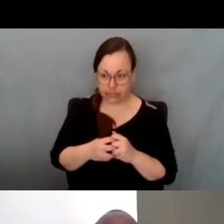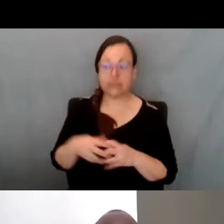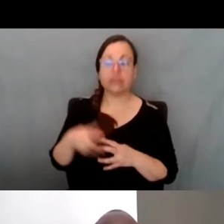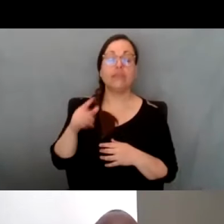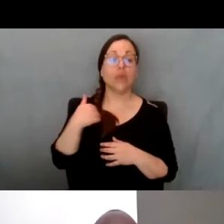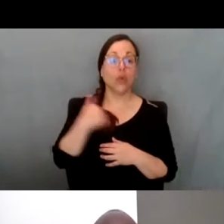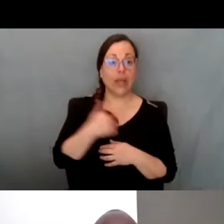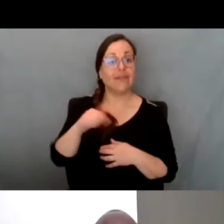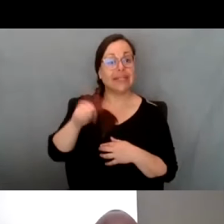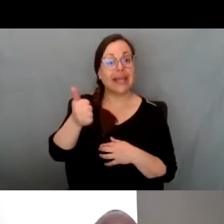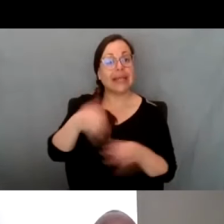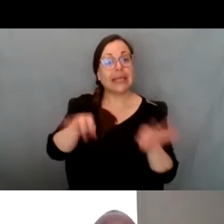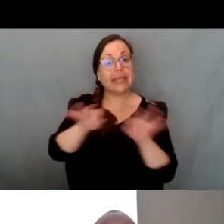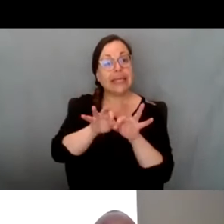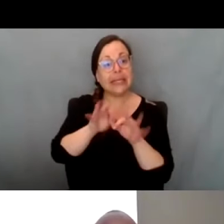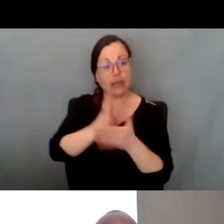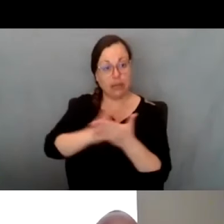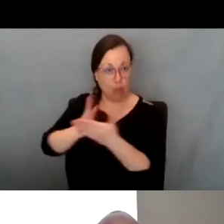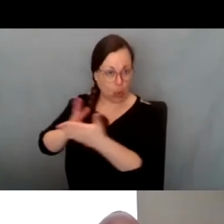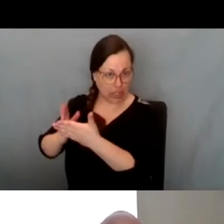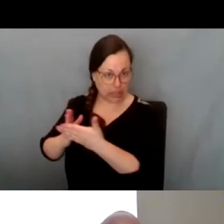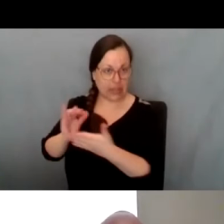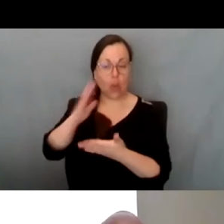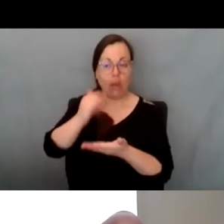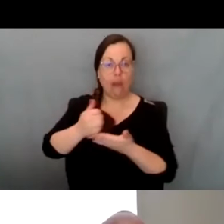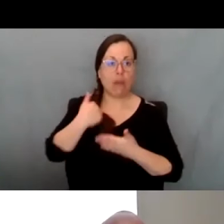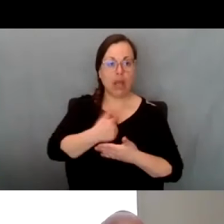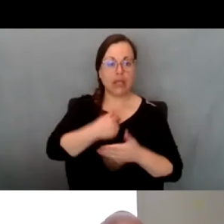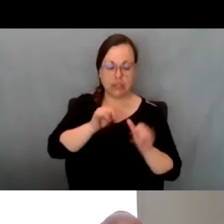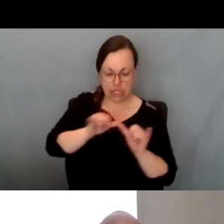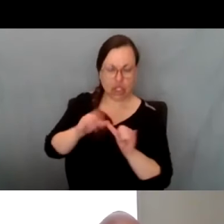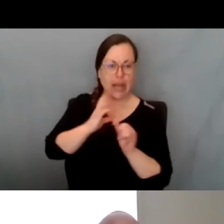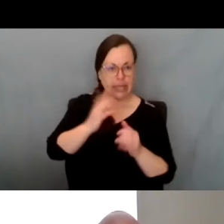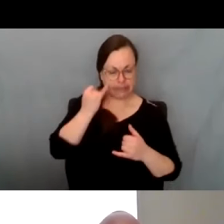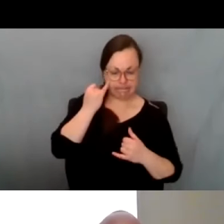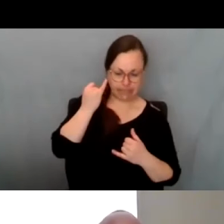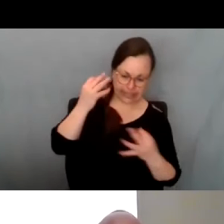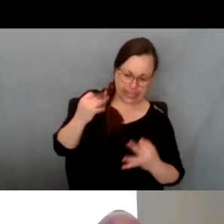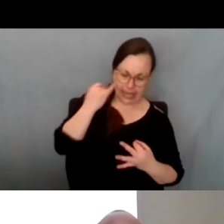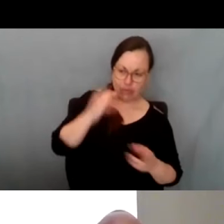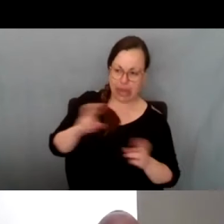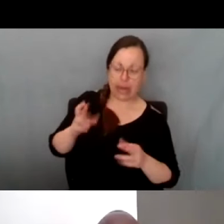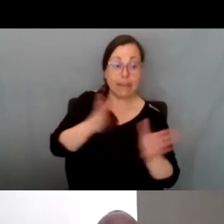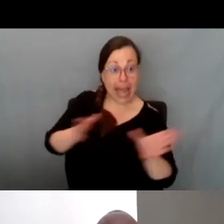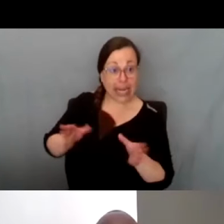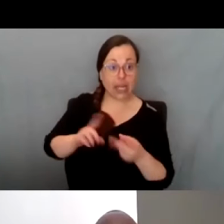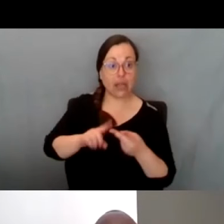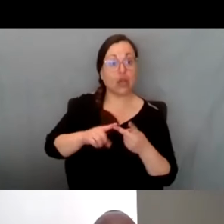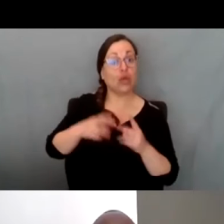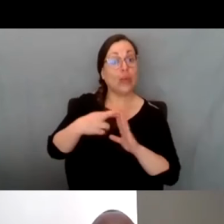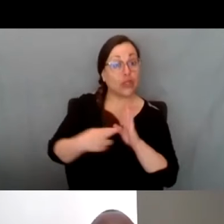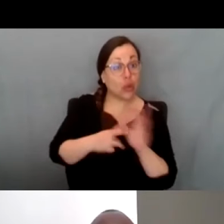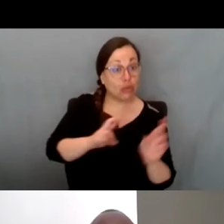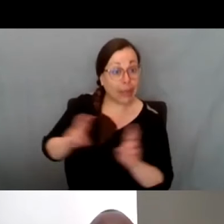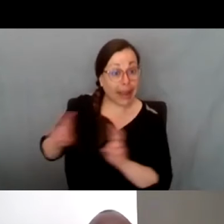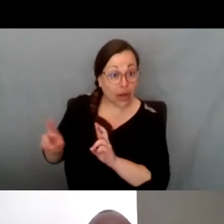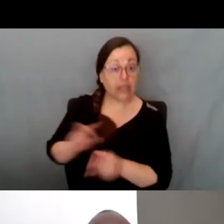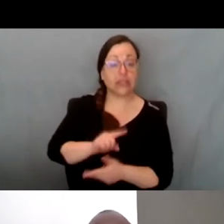help country to roll out efficiently the vaccine, starting by planning, regulatory preparedness, to make sure that